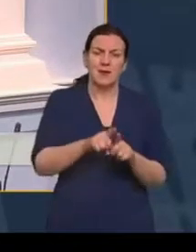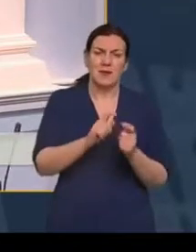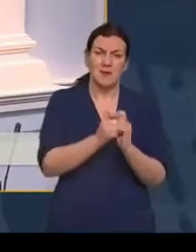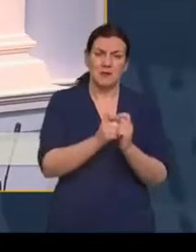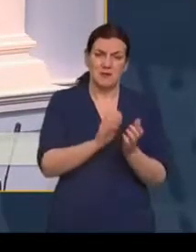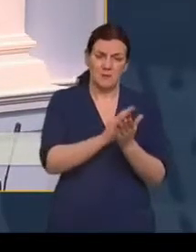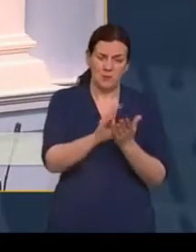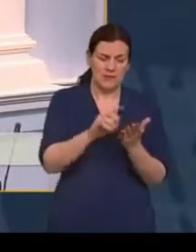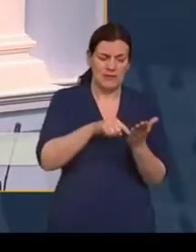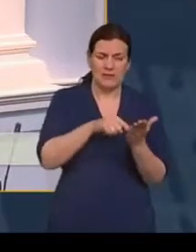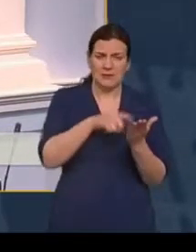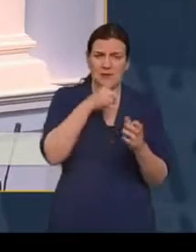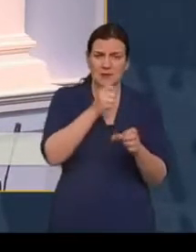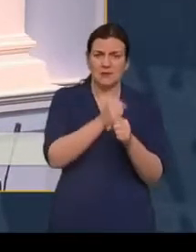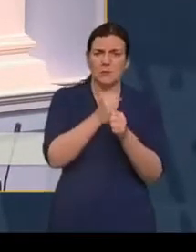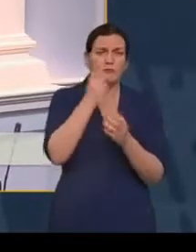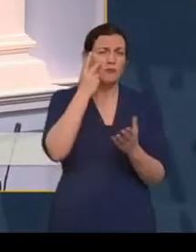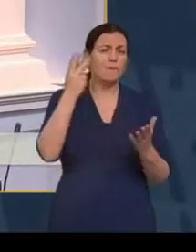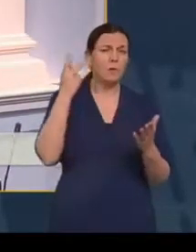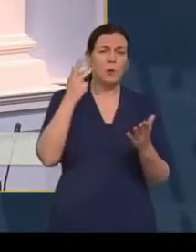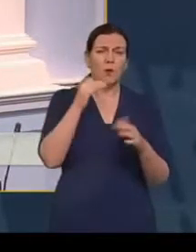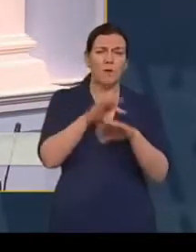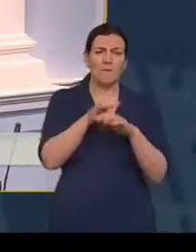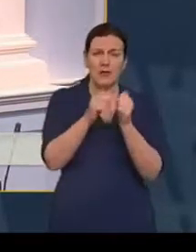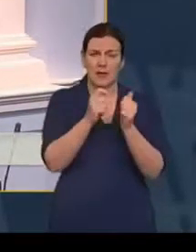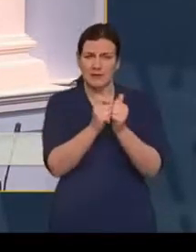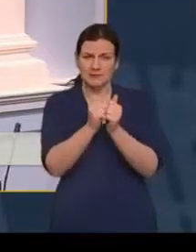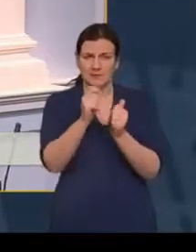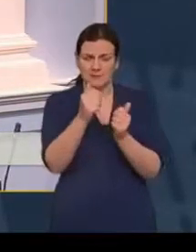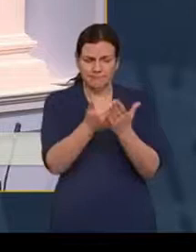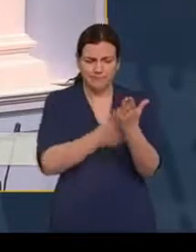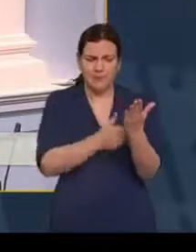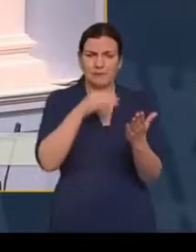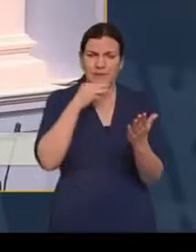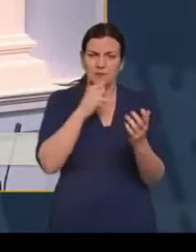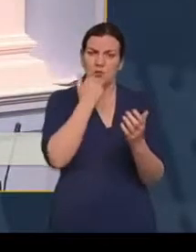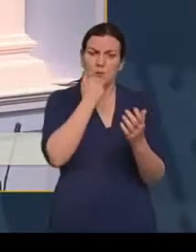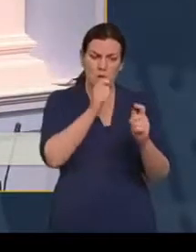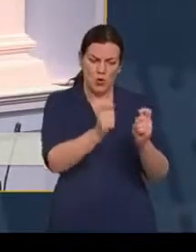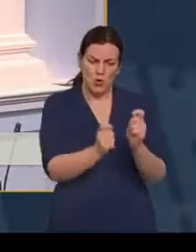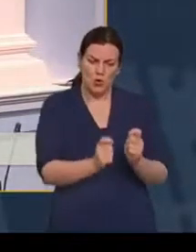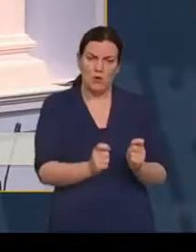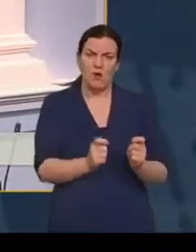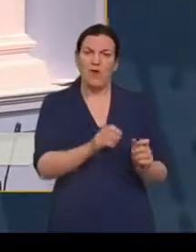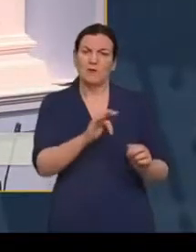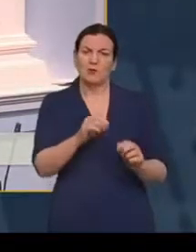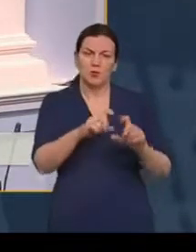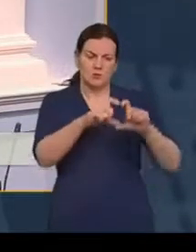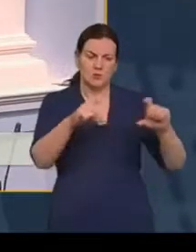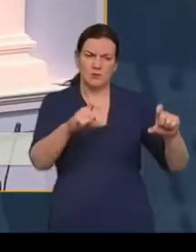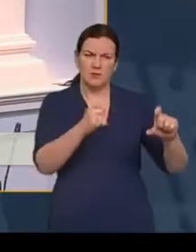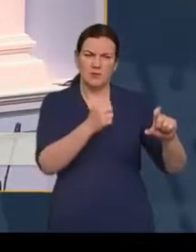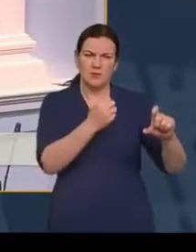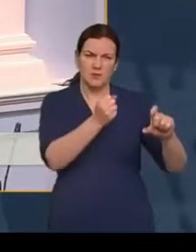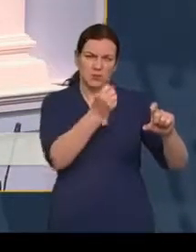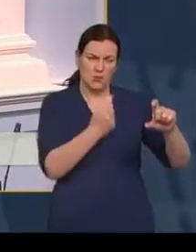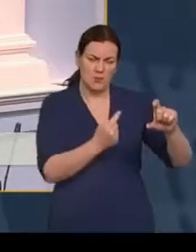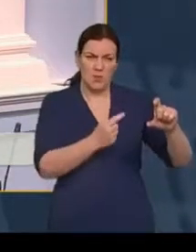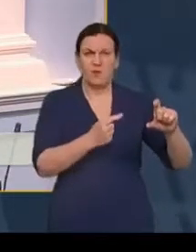reorganisation of Section 10 review of the Act, essentially renumbering the various clauses that follow subsection